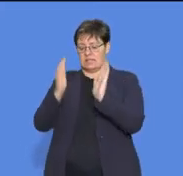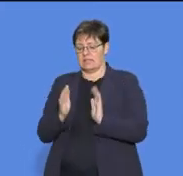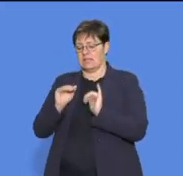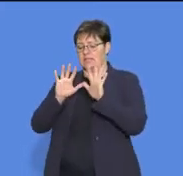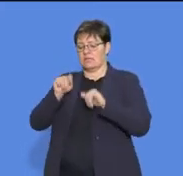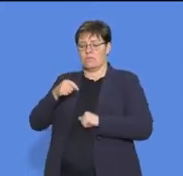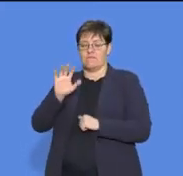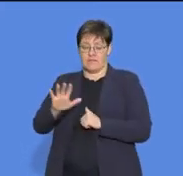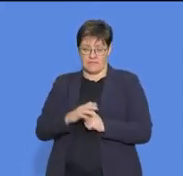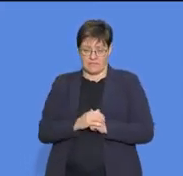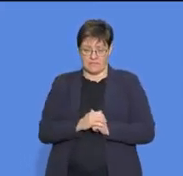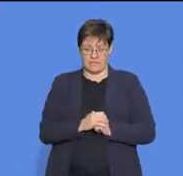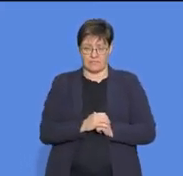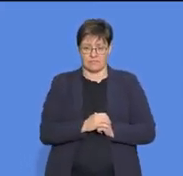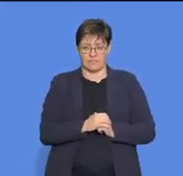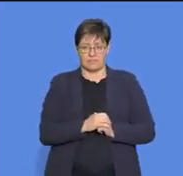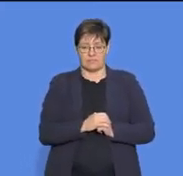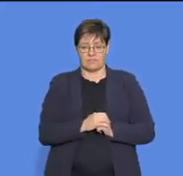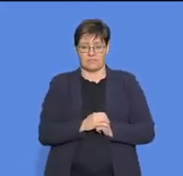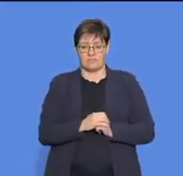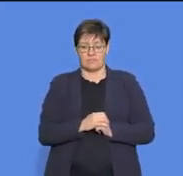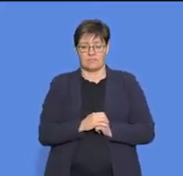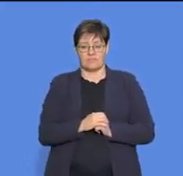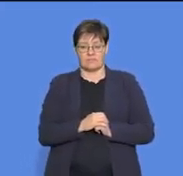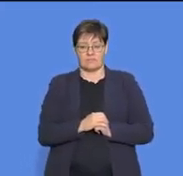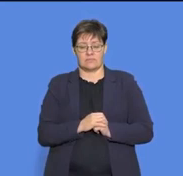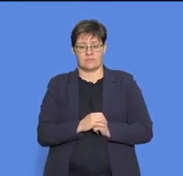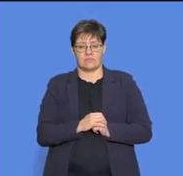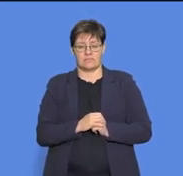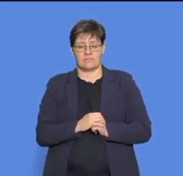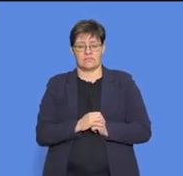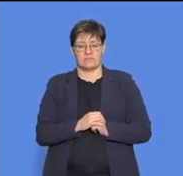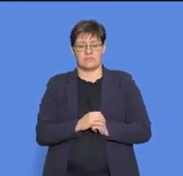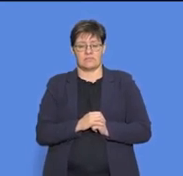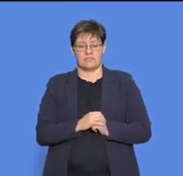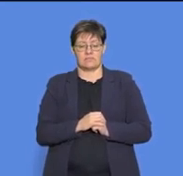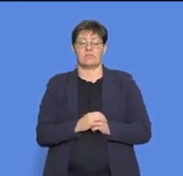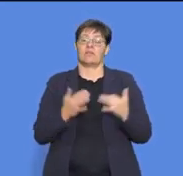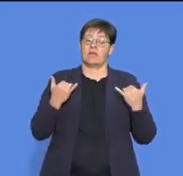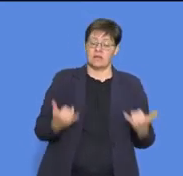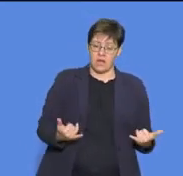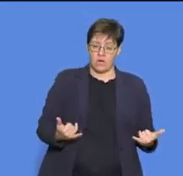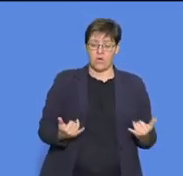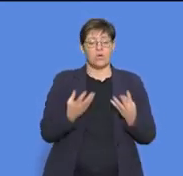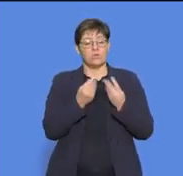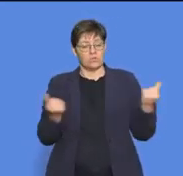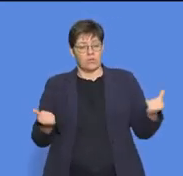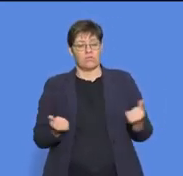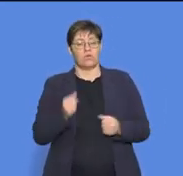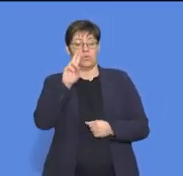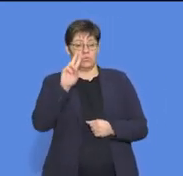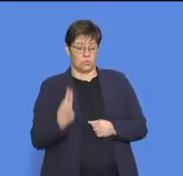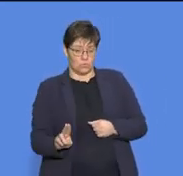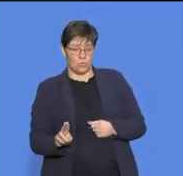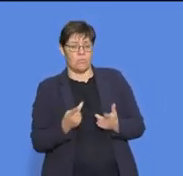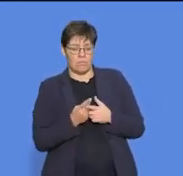earlier, and again 16 here, and again 10,5 in here. Okay, now remember